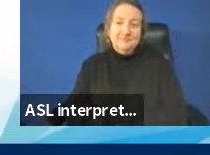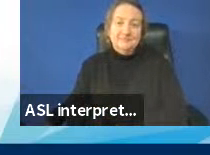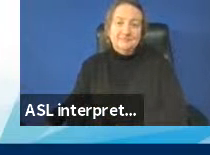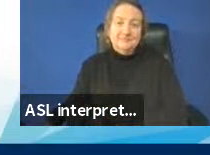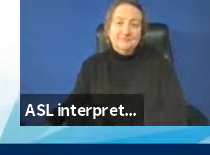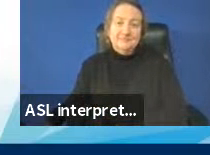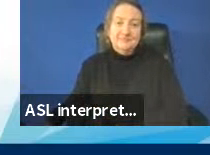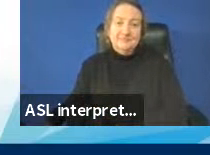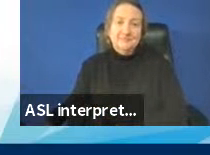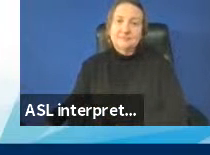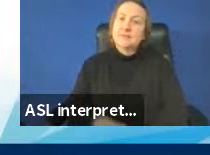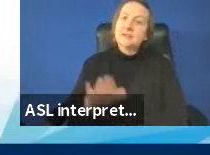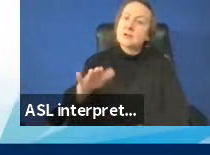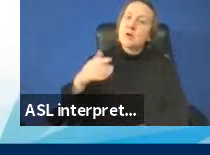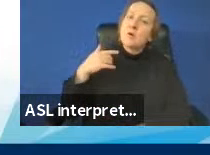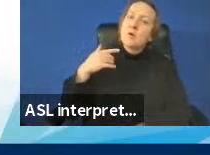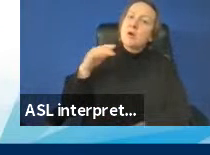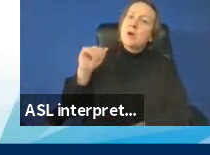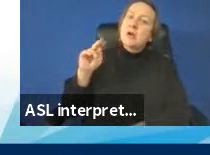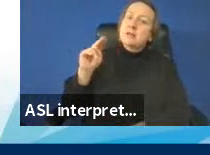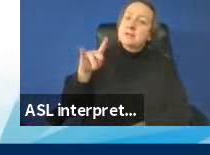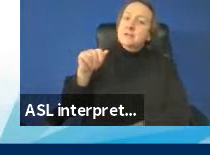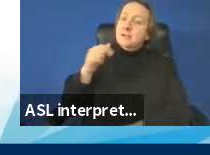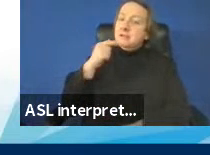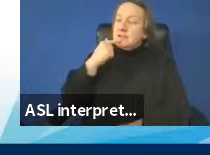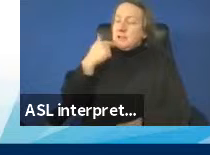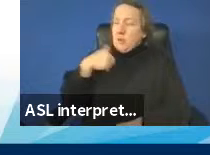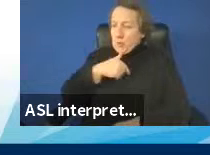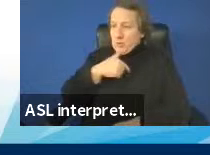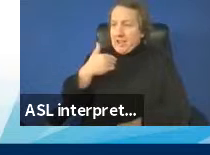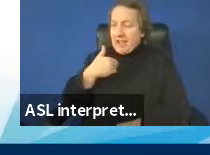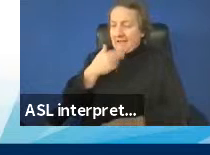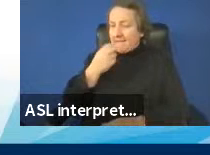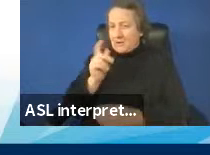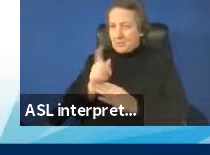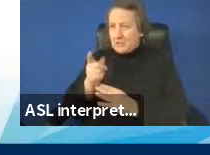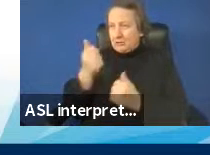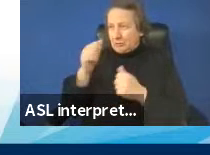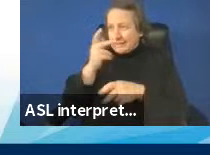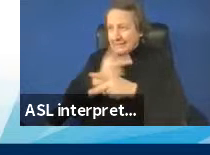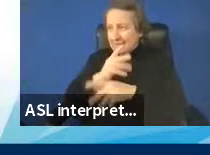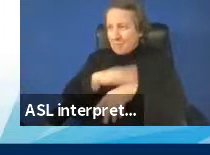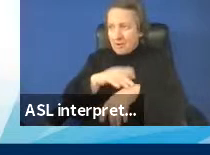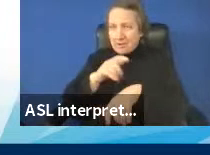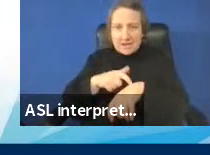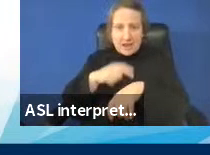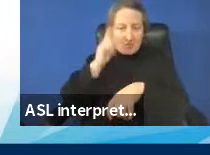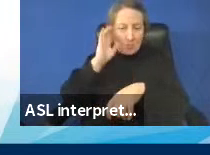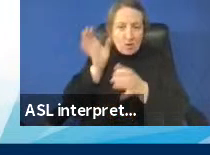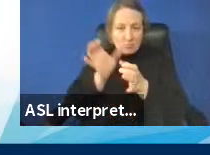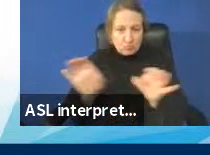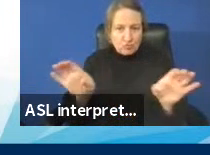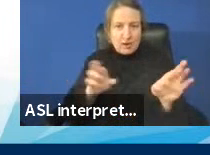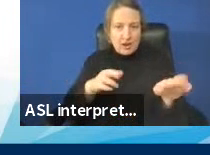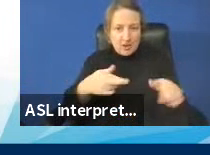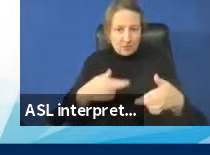So we have just a couple minutes. I'm trying to keep us on time because we are going to go into breakout rooms